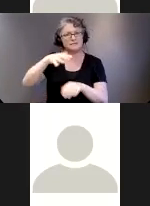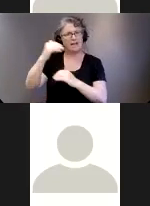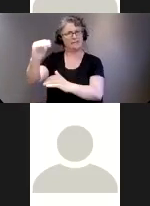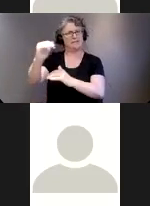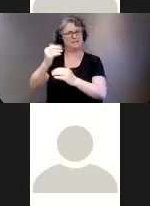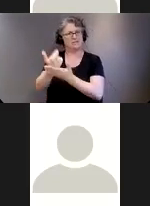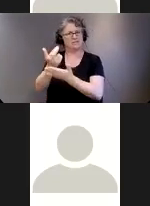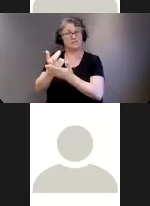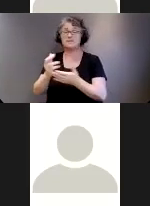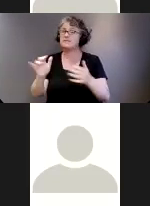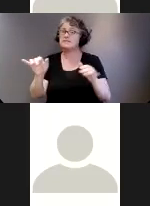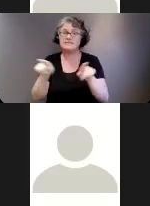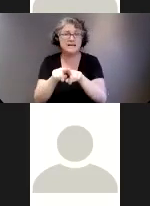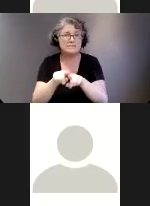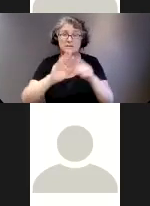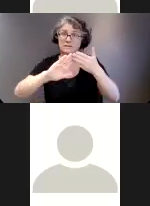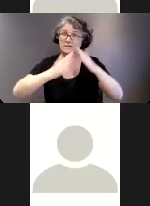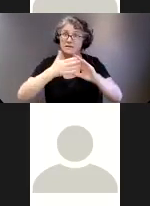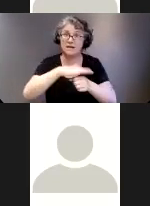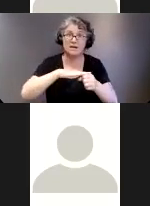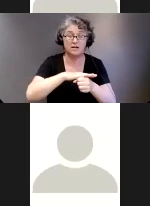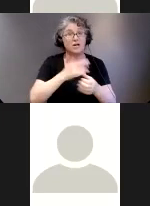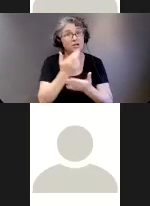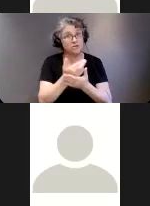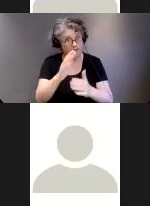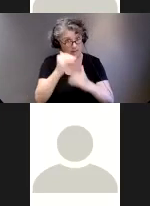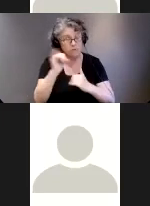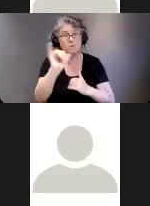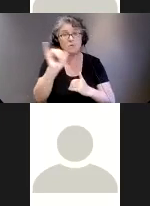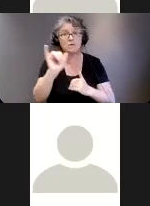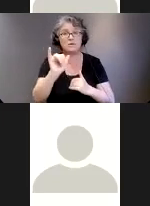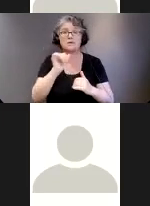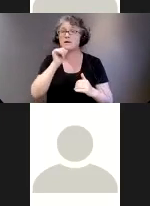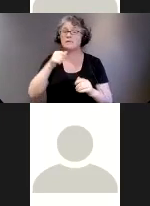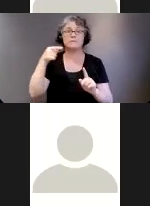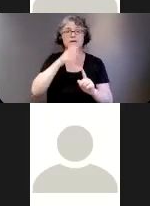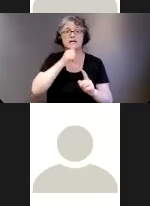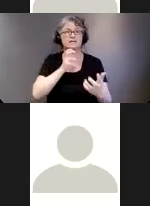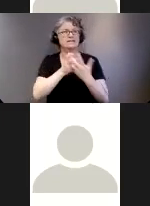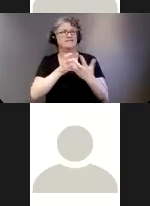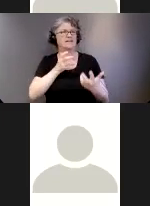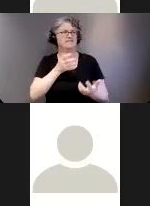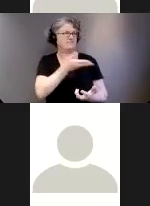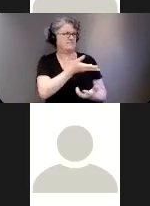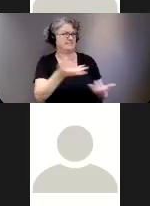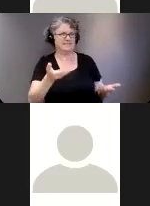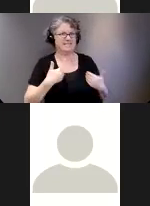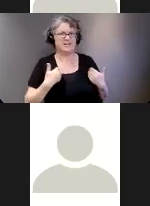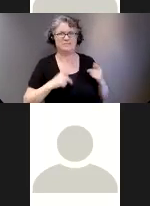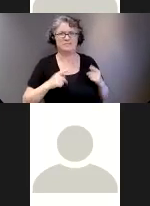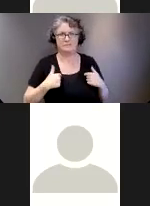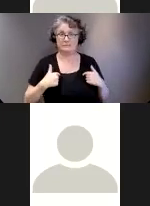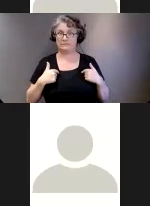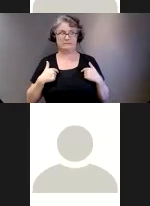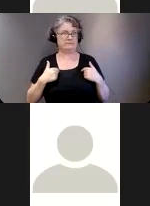that even in urban areas, there might be limited resources where they're not age specific. So looking at, where are